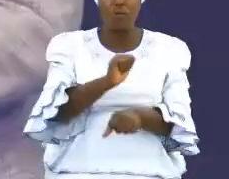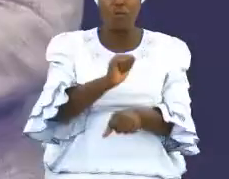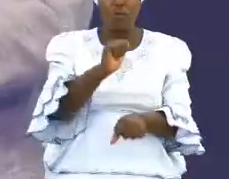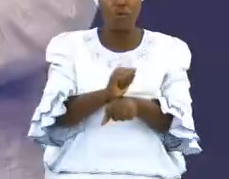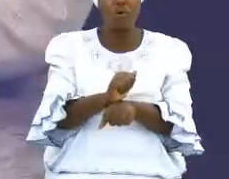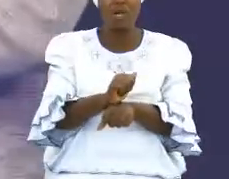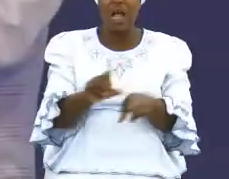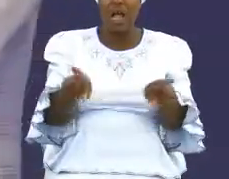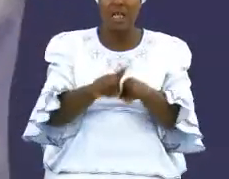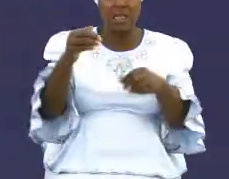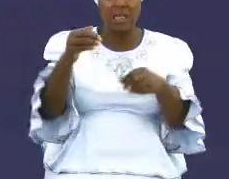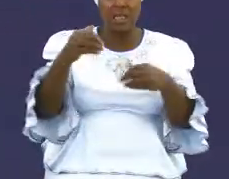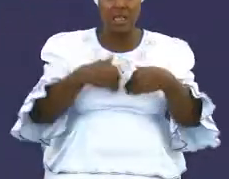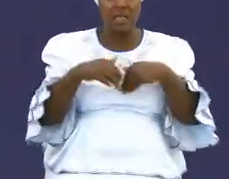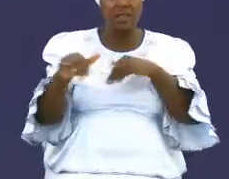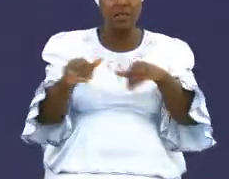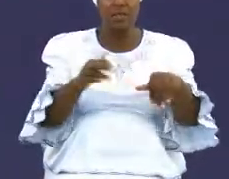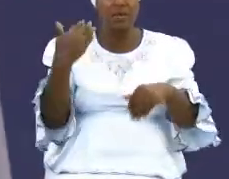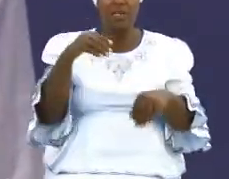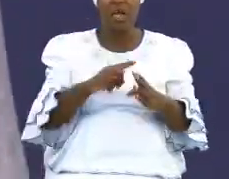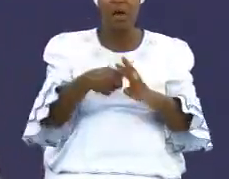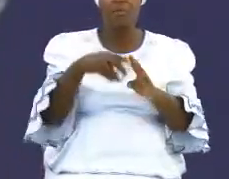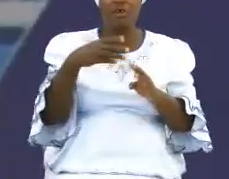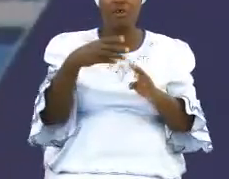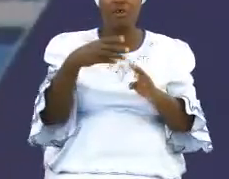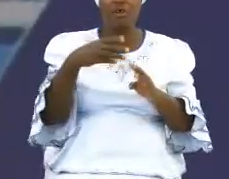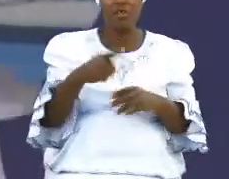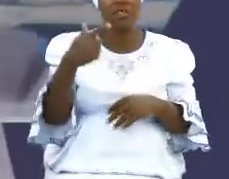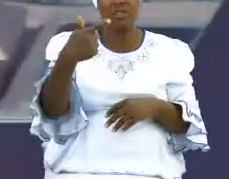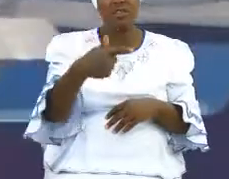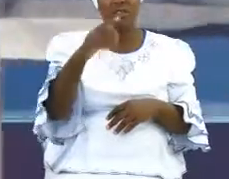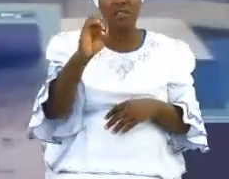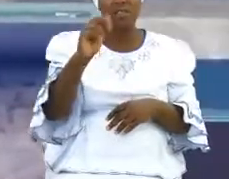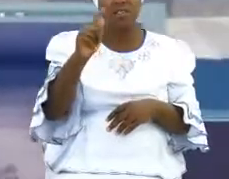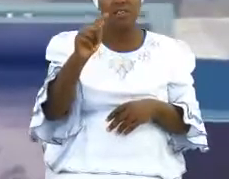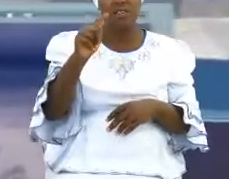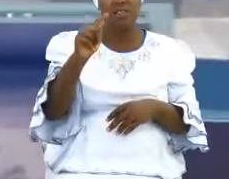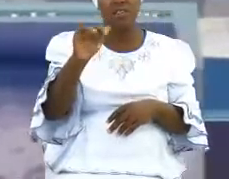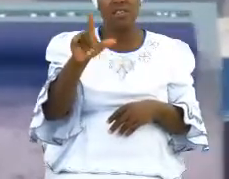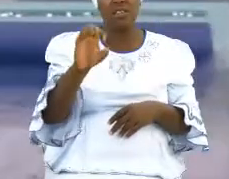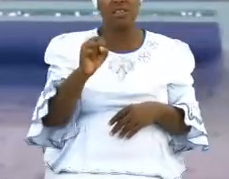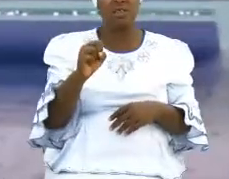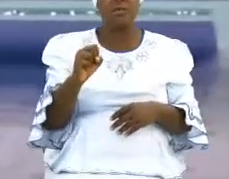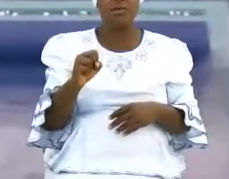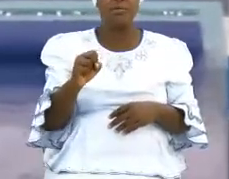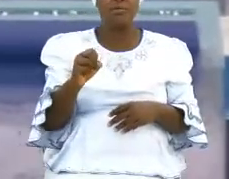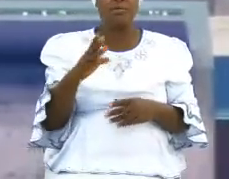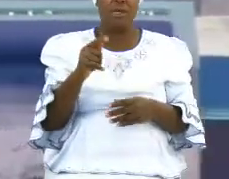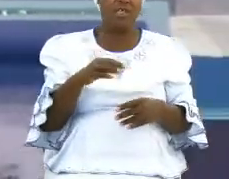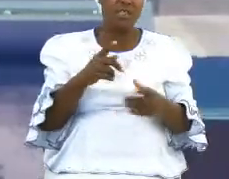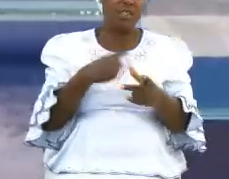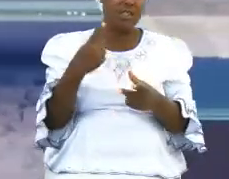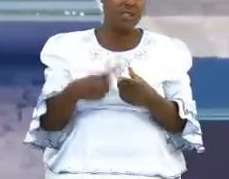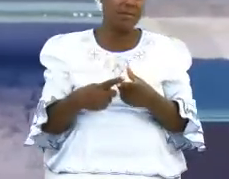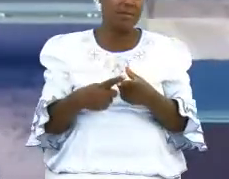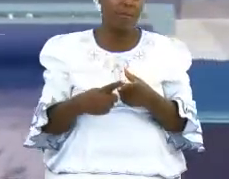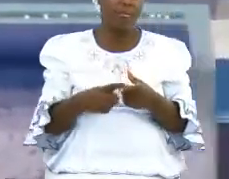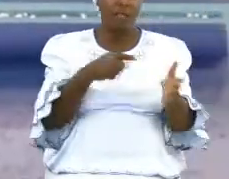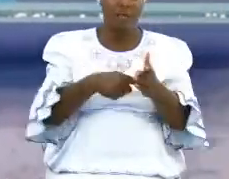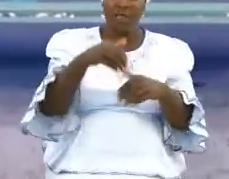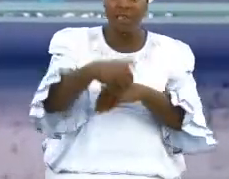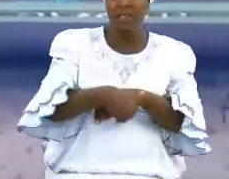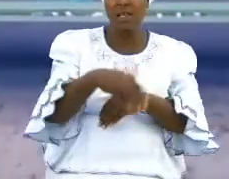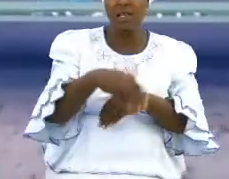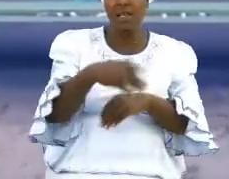had wrought among the Gentiles by them. Tonight, I'm talking to you on opening